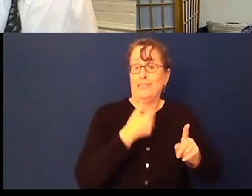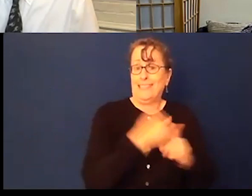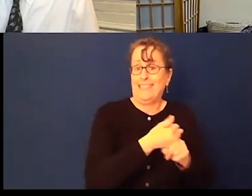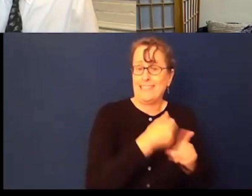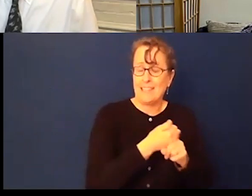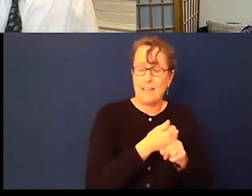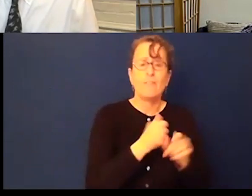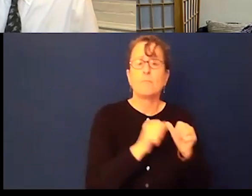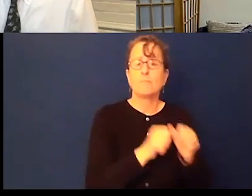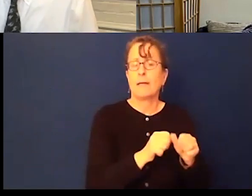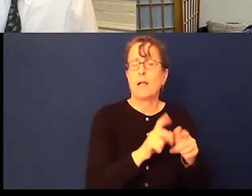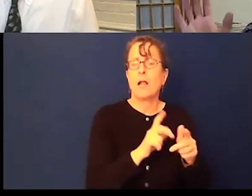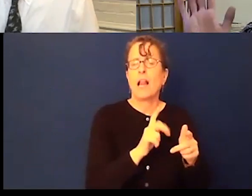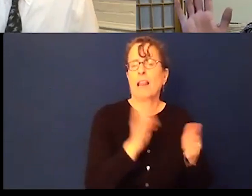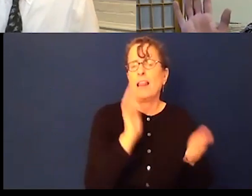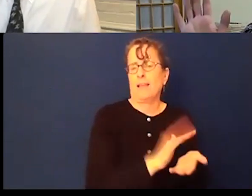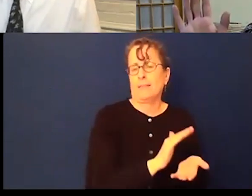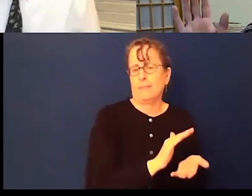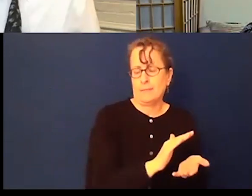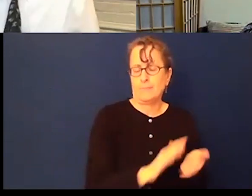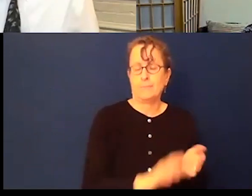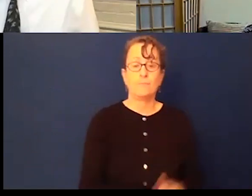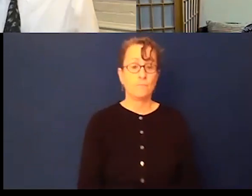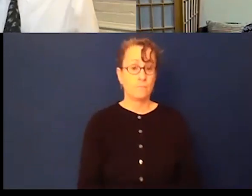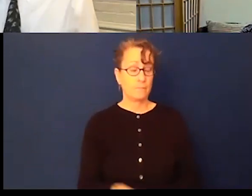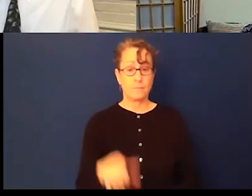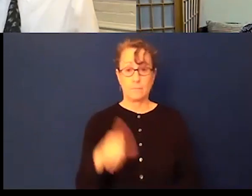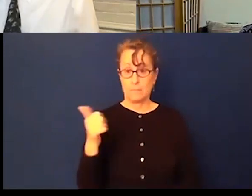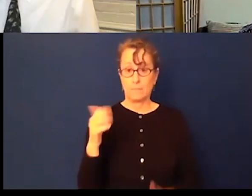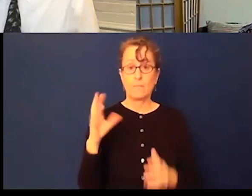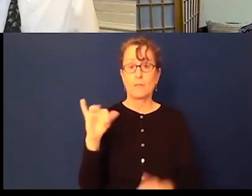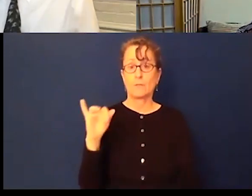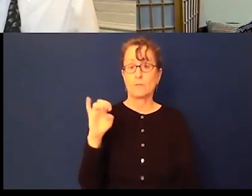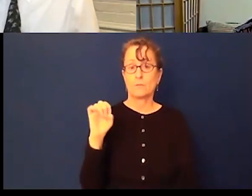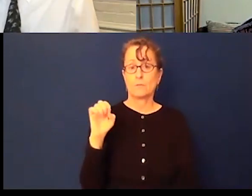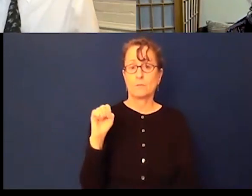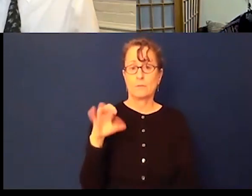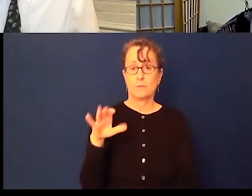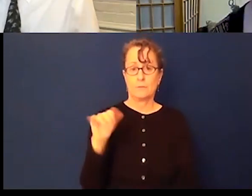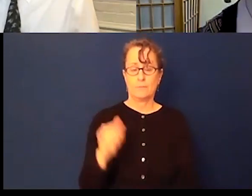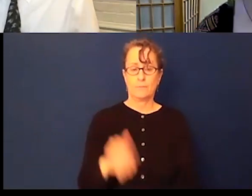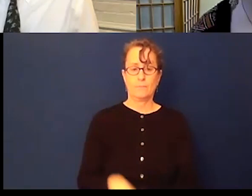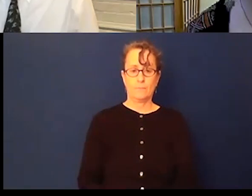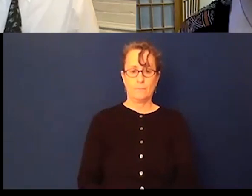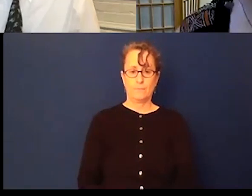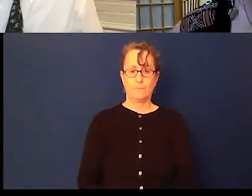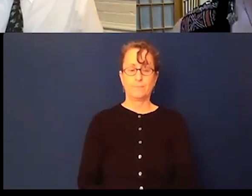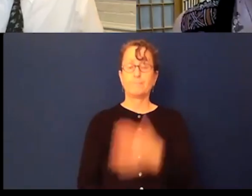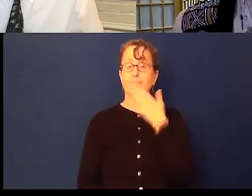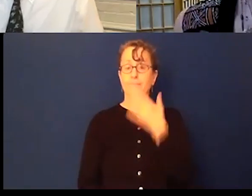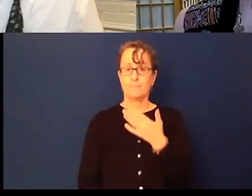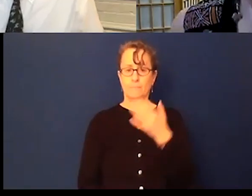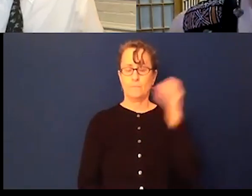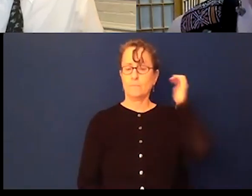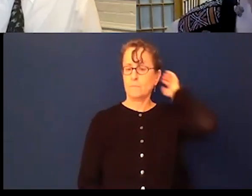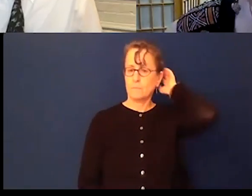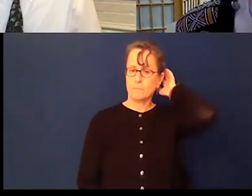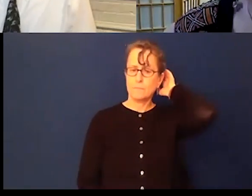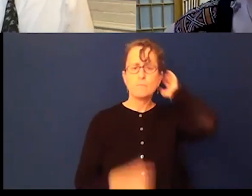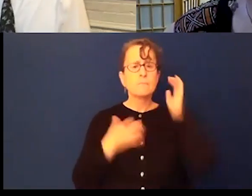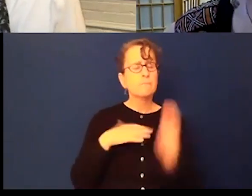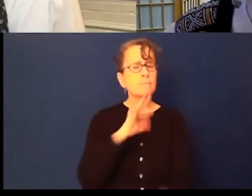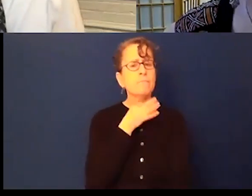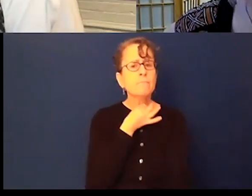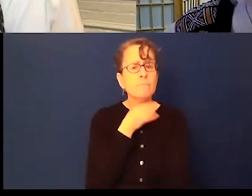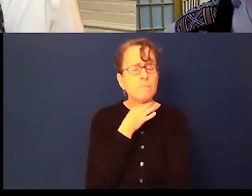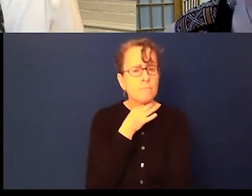Other select board members have comments? Jessica? Yeah, hey Dan, thanks. I'm curious